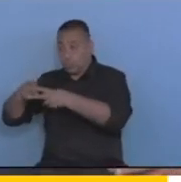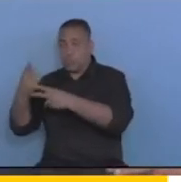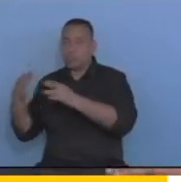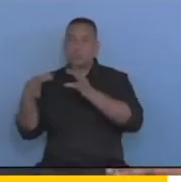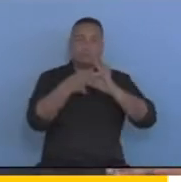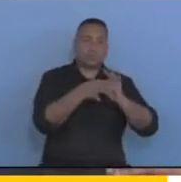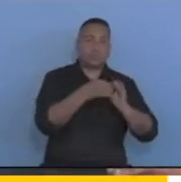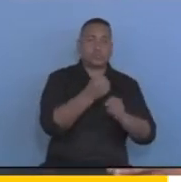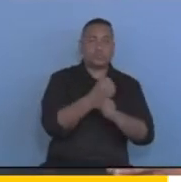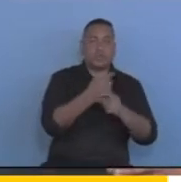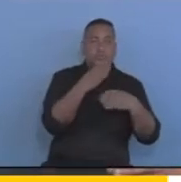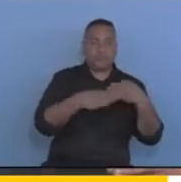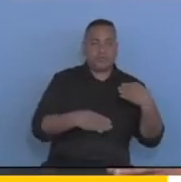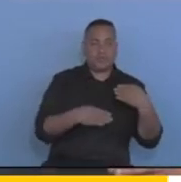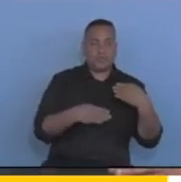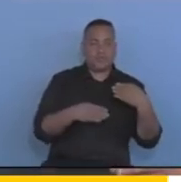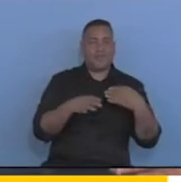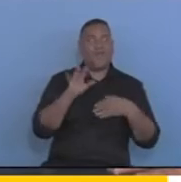that.